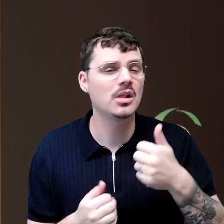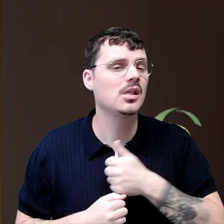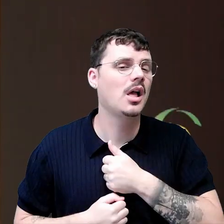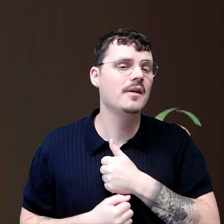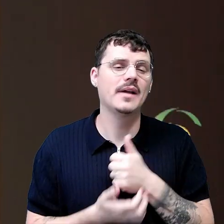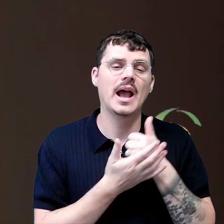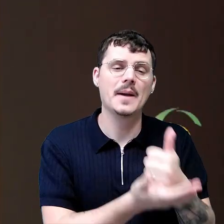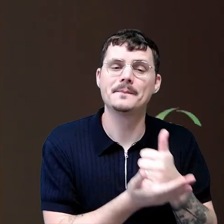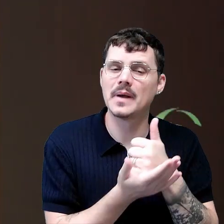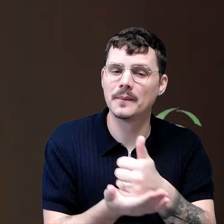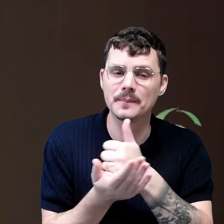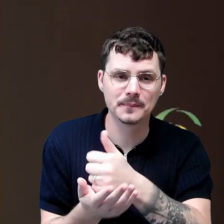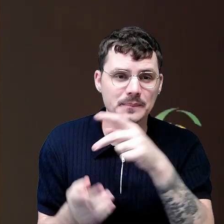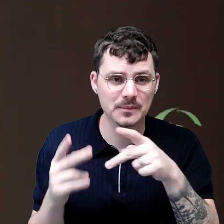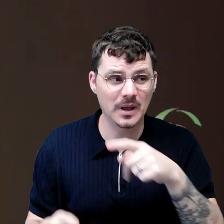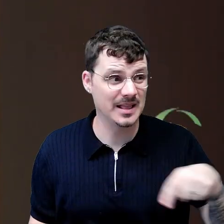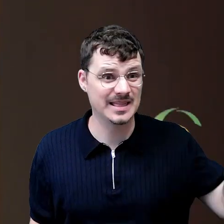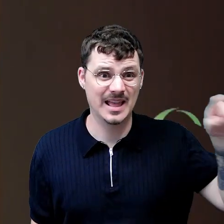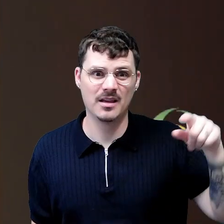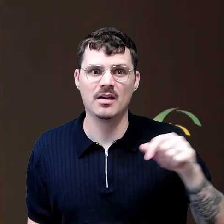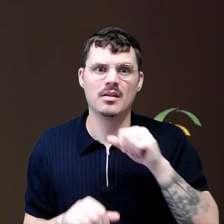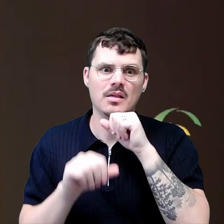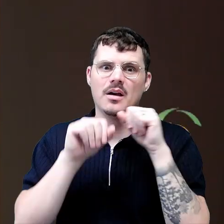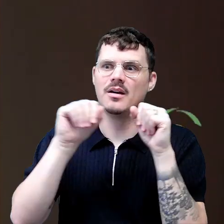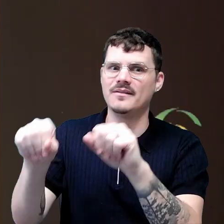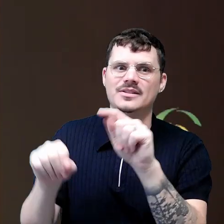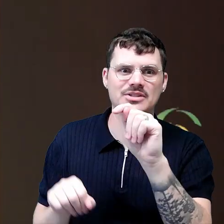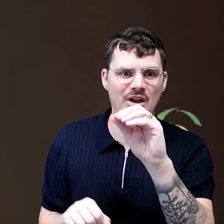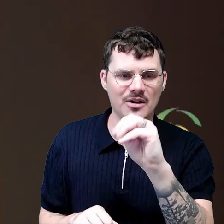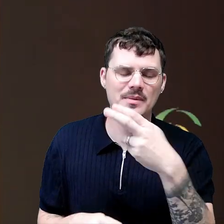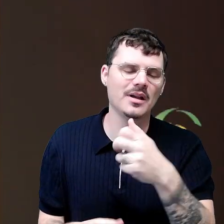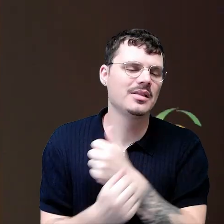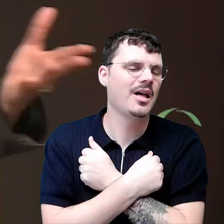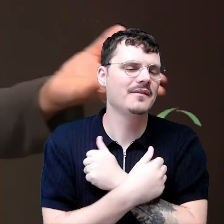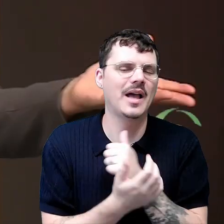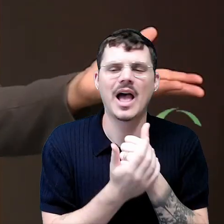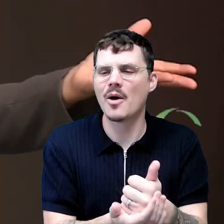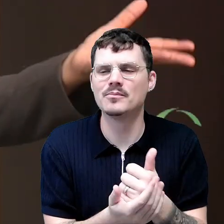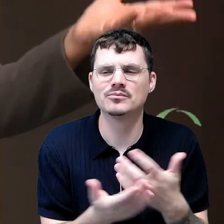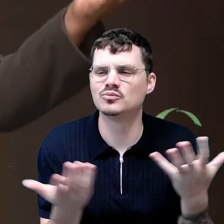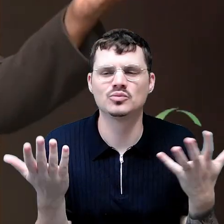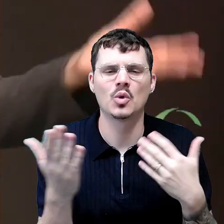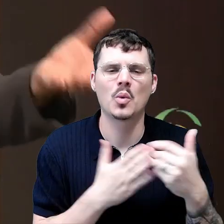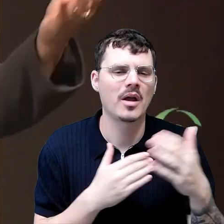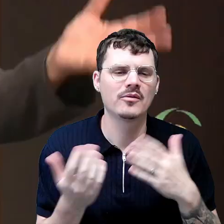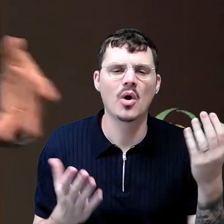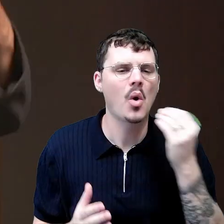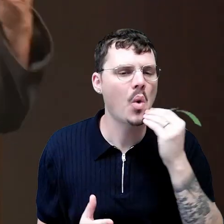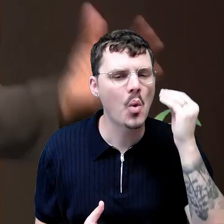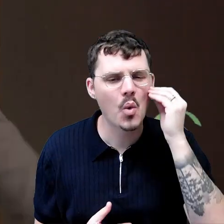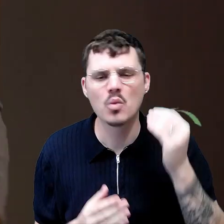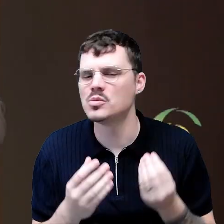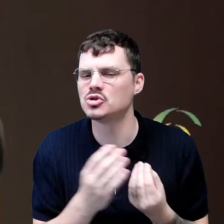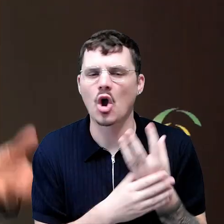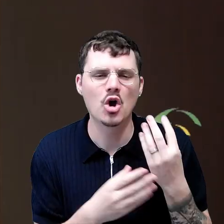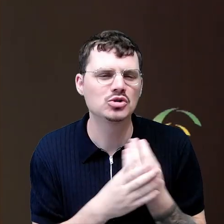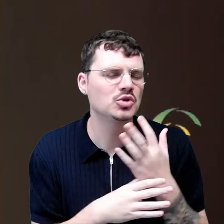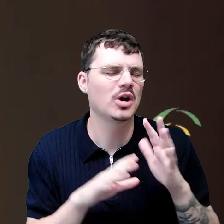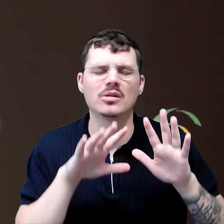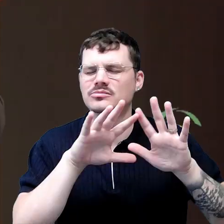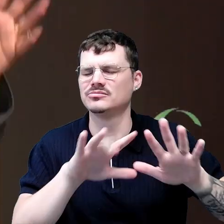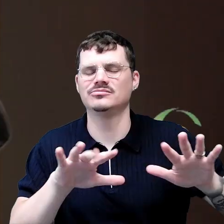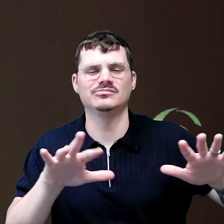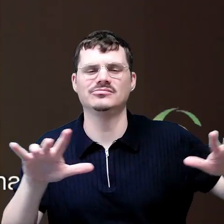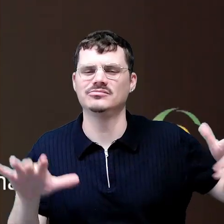help people. They love Tom. He loves helping the ladies with whatever, their homes, their gardens, et cetera, et cetera. He's